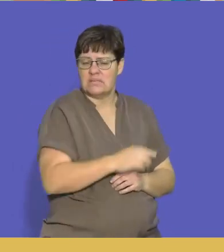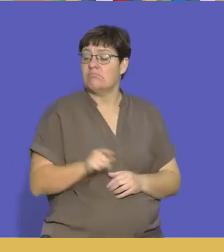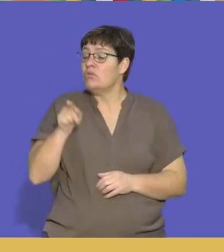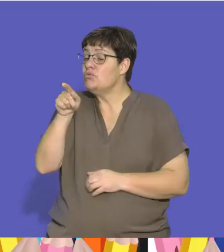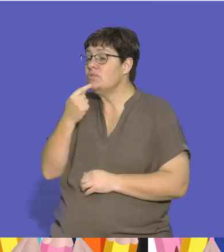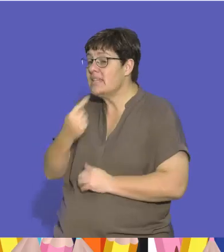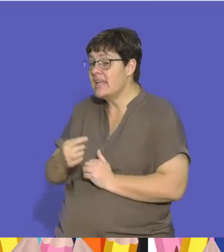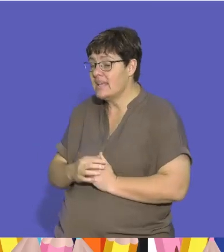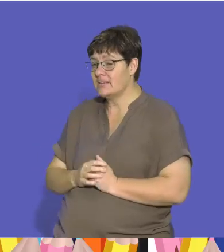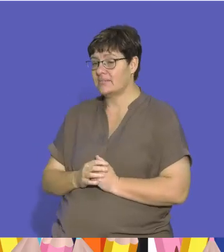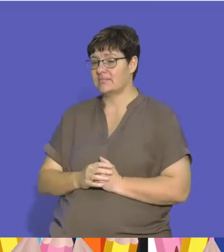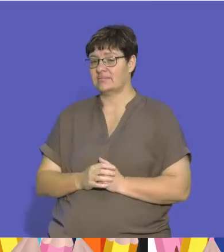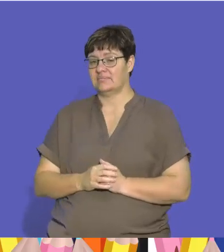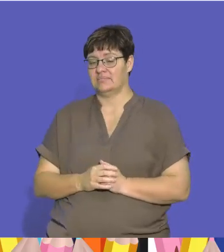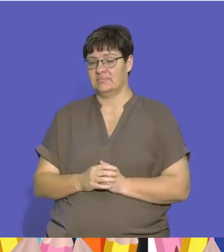You say,